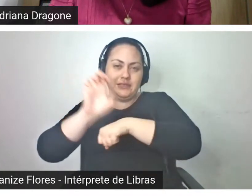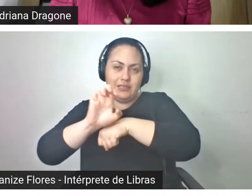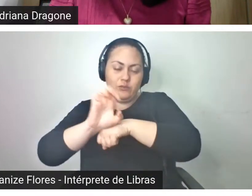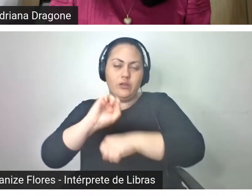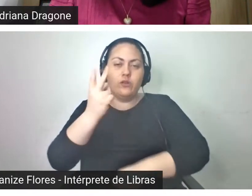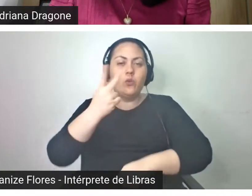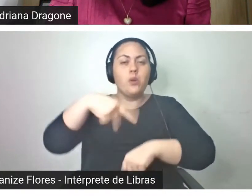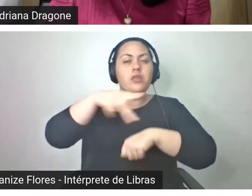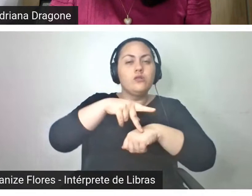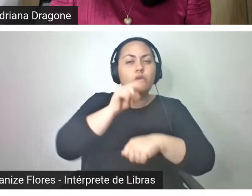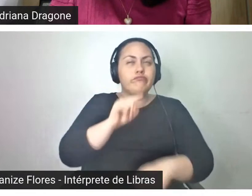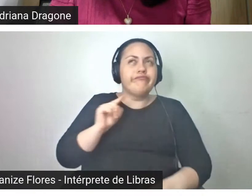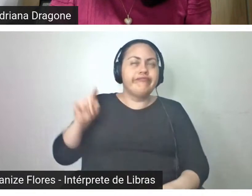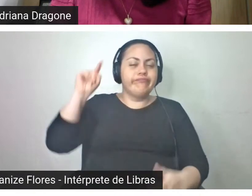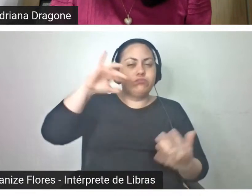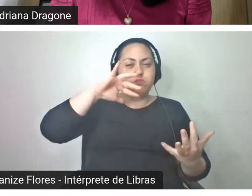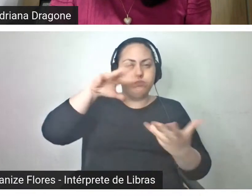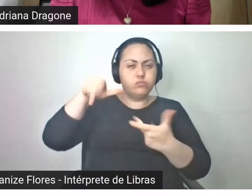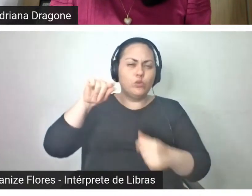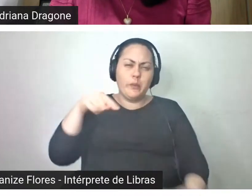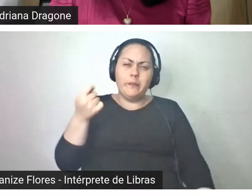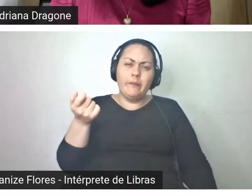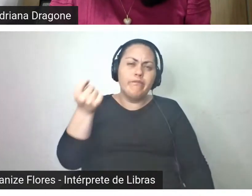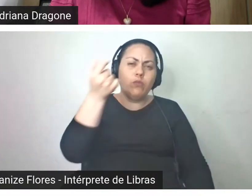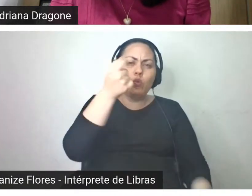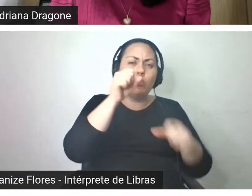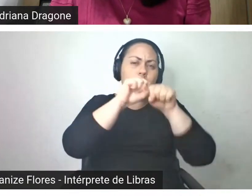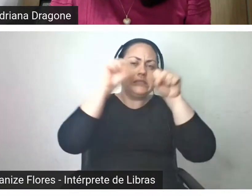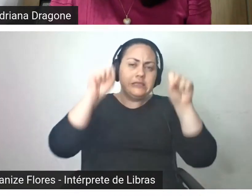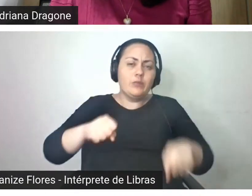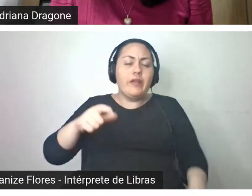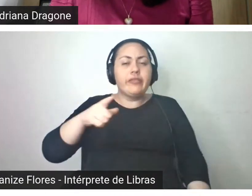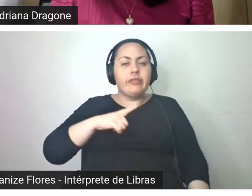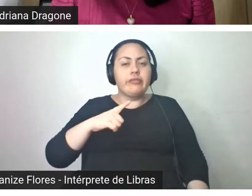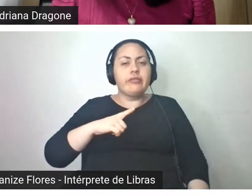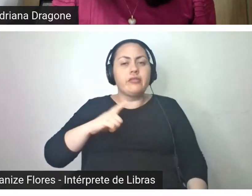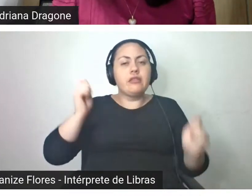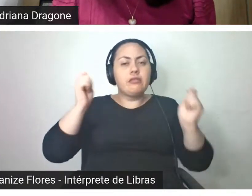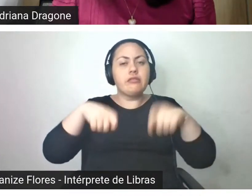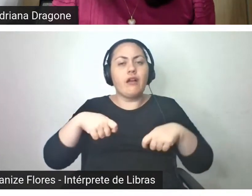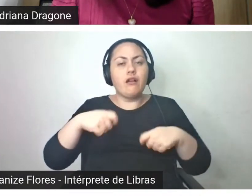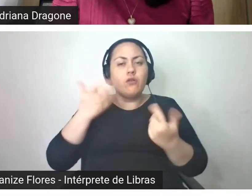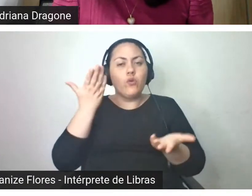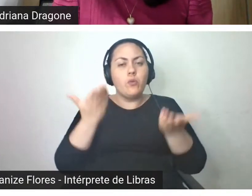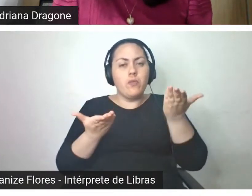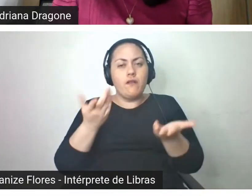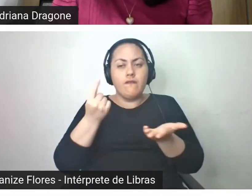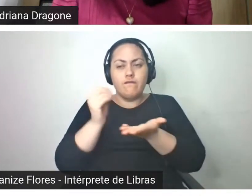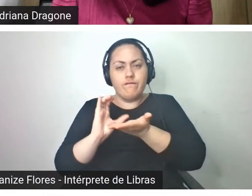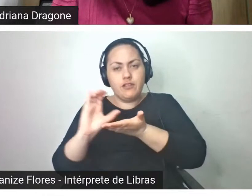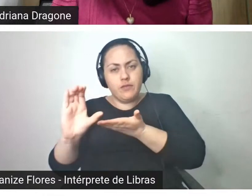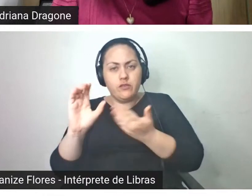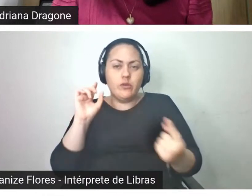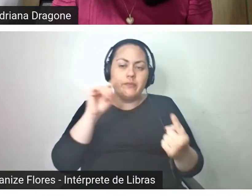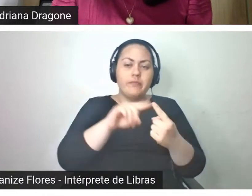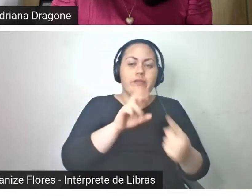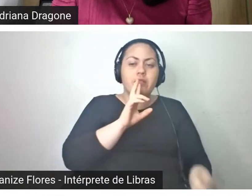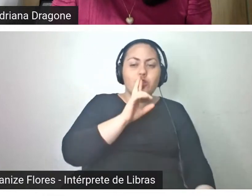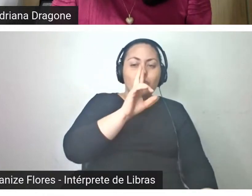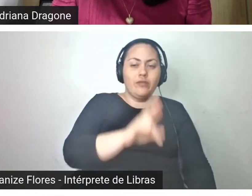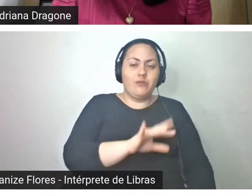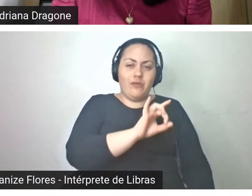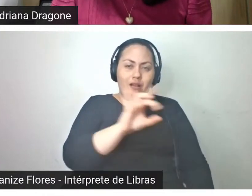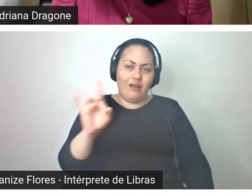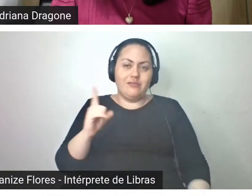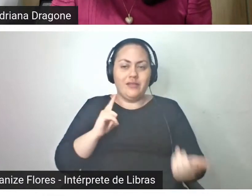mundo afora, né, são poucos os sistemas que há uma calibragem entre o investimento e as metas ou os resultados que se esperam. Né?